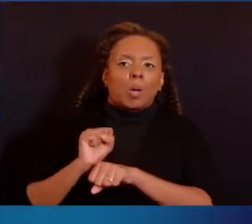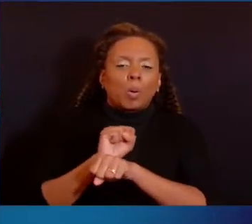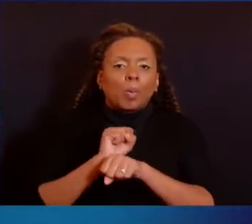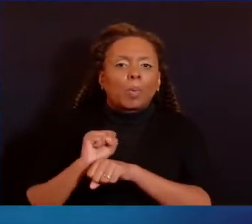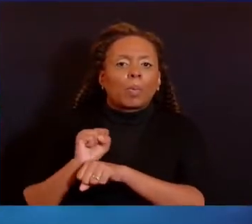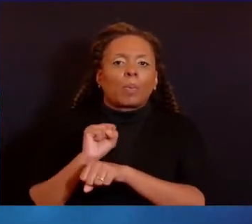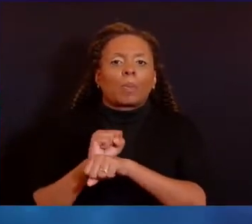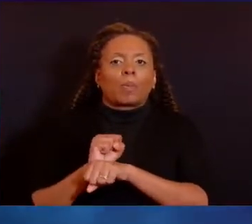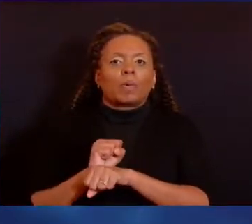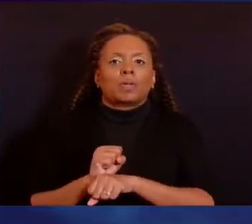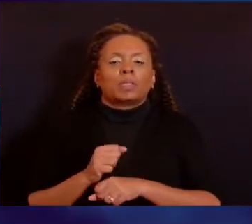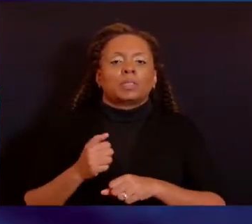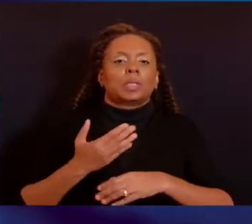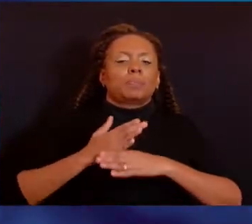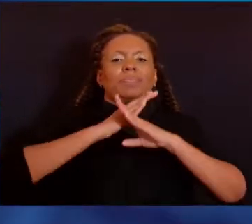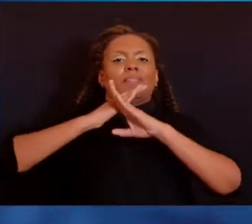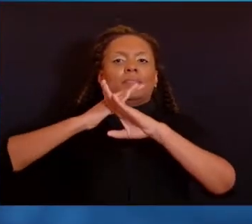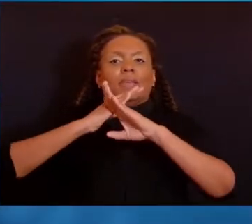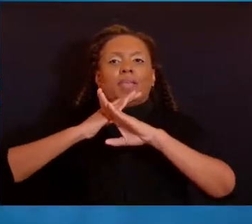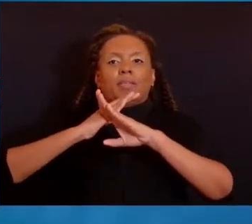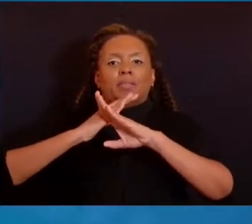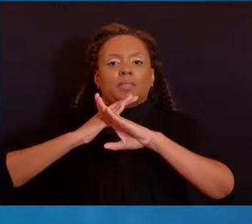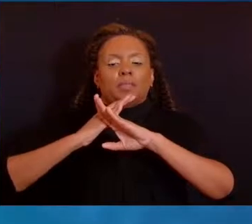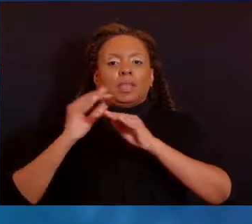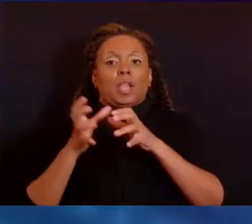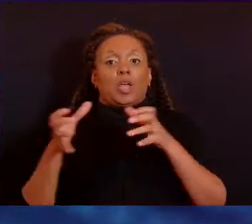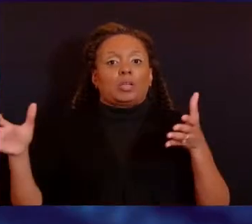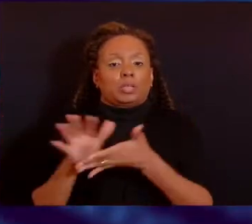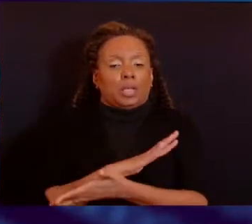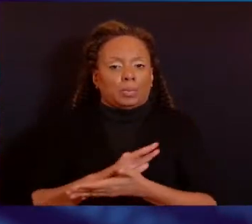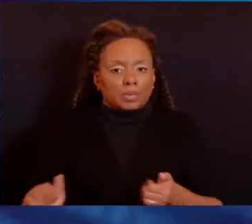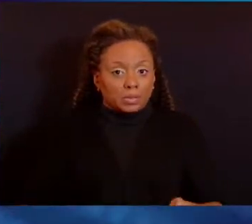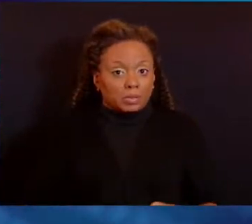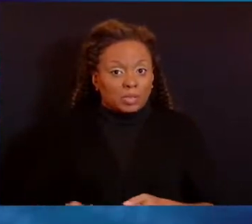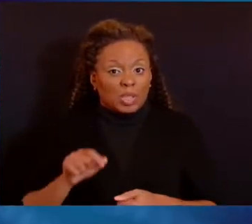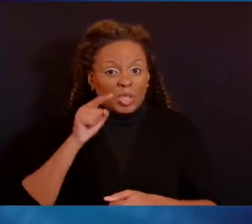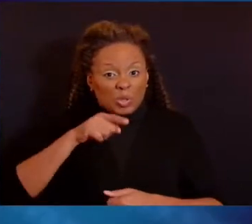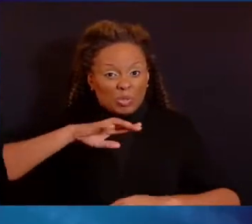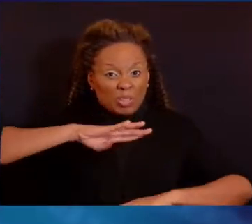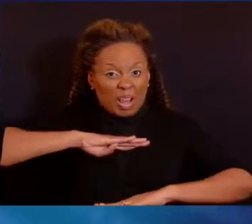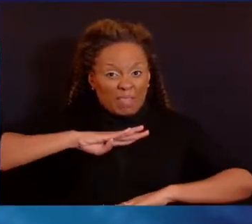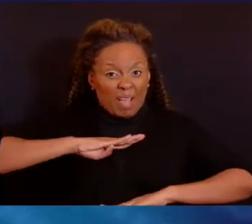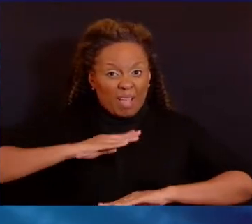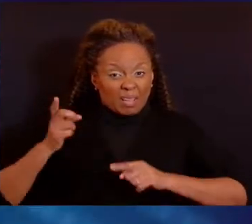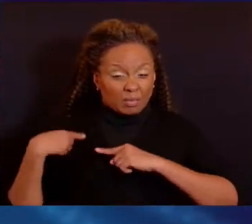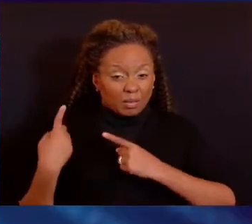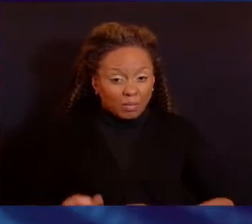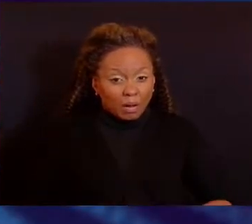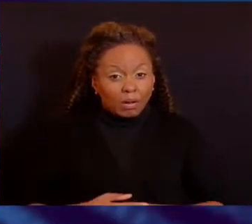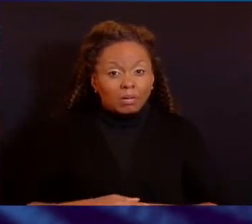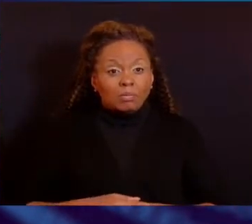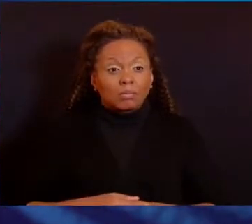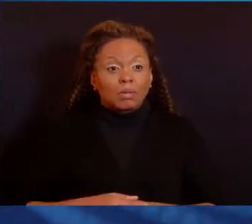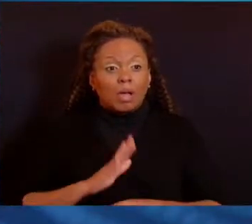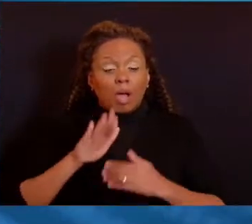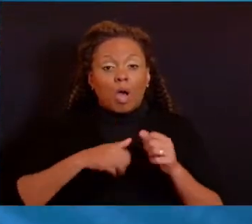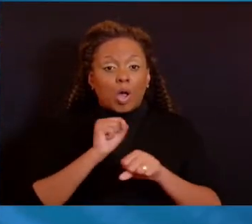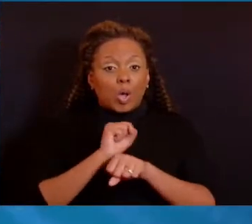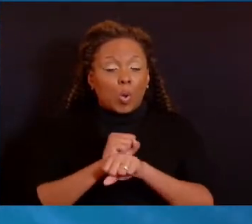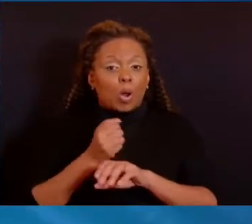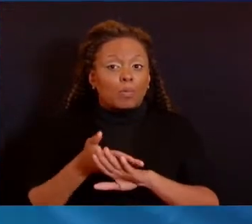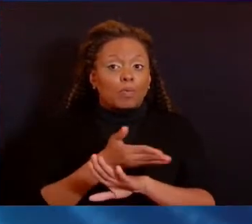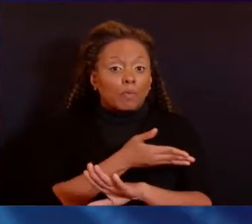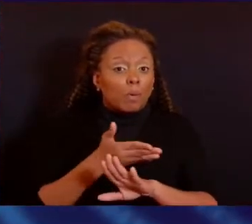did last night. Are you satisfied that those infrastructural changes would have held up for the most part and would have worked, because there were